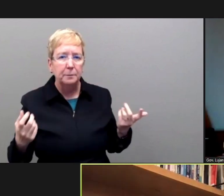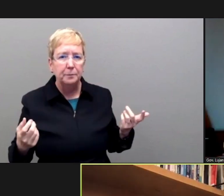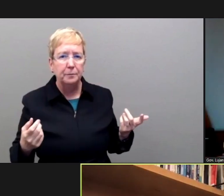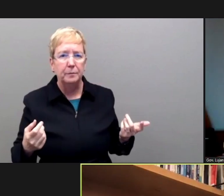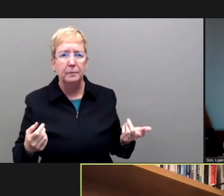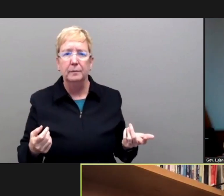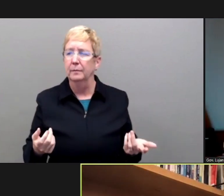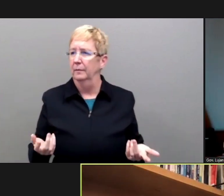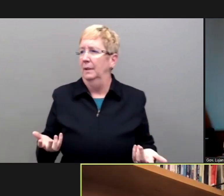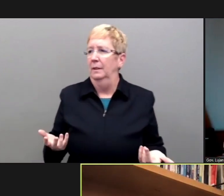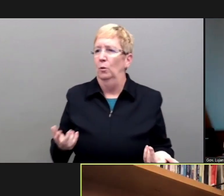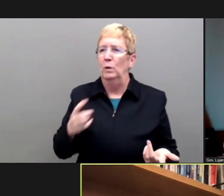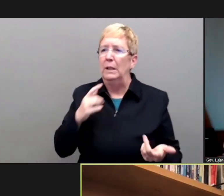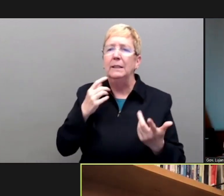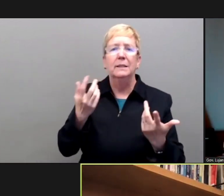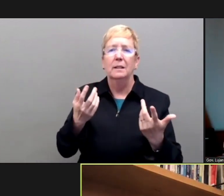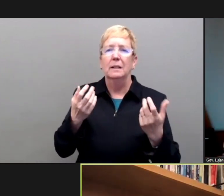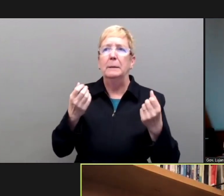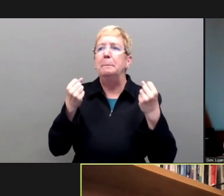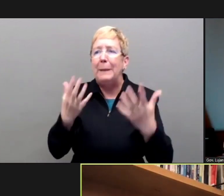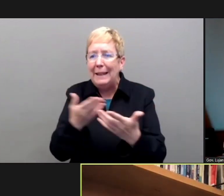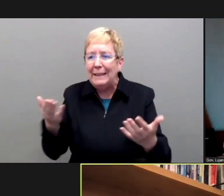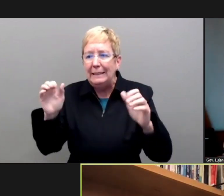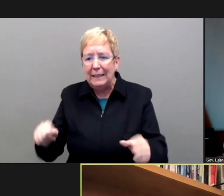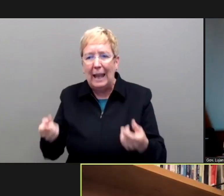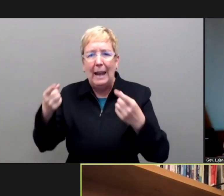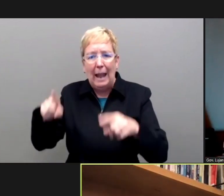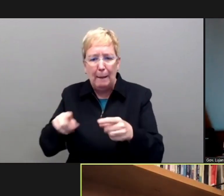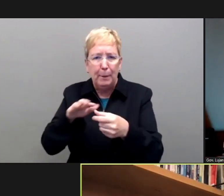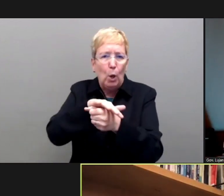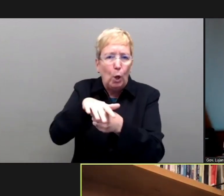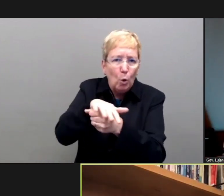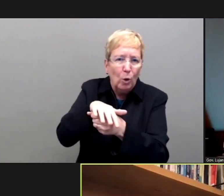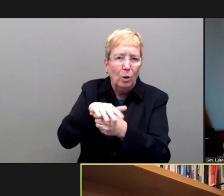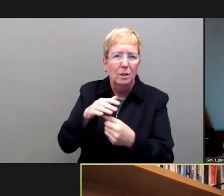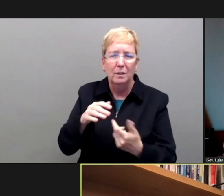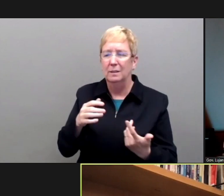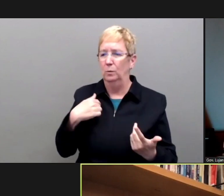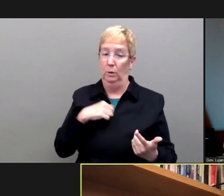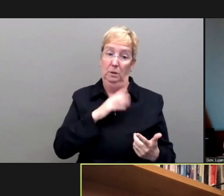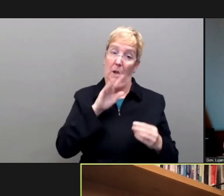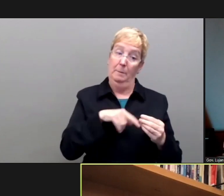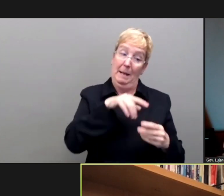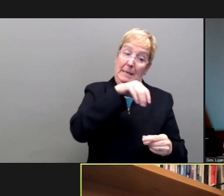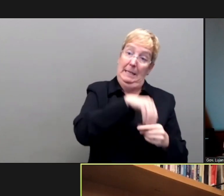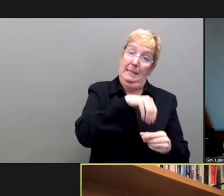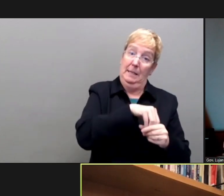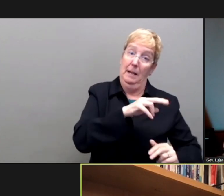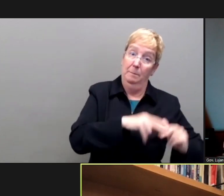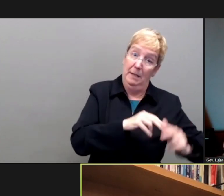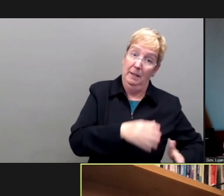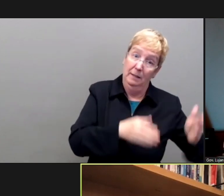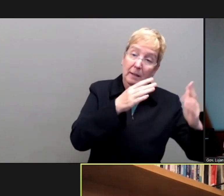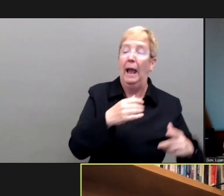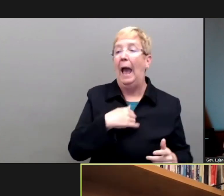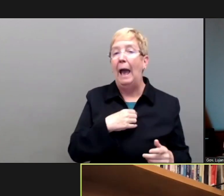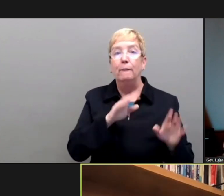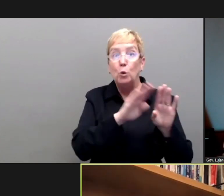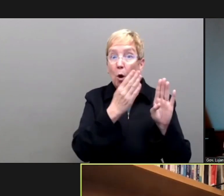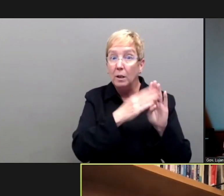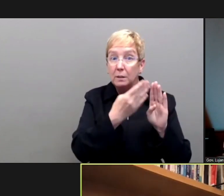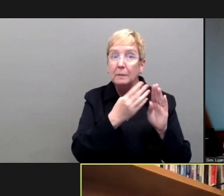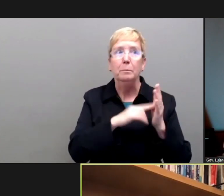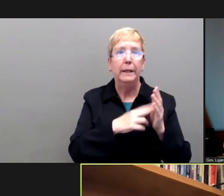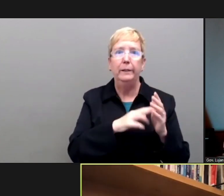so easily happen at the local level. We're talking about indoor spaces. Almost all of those have doors. All of those have a